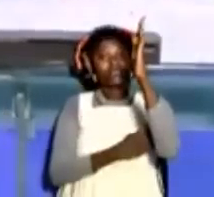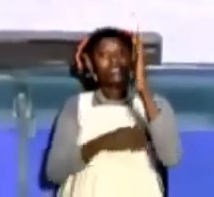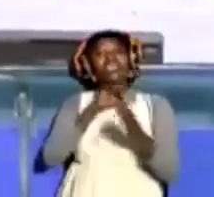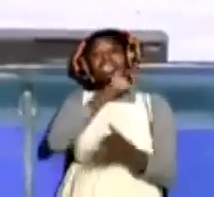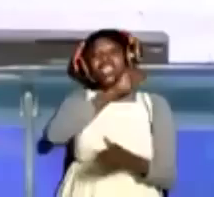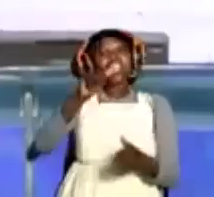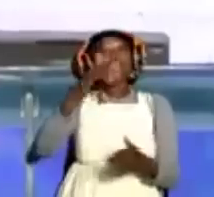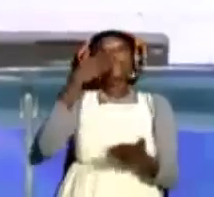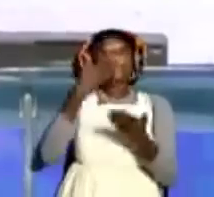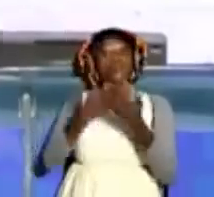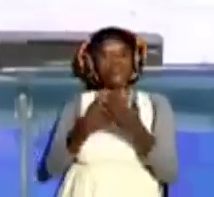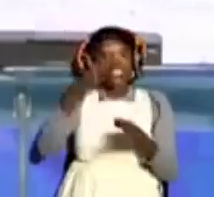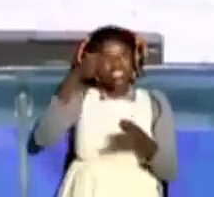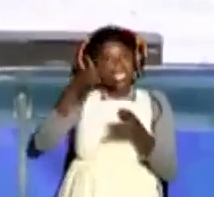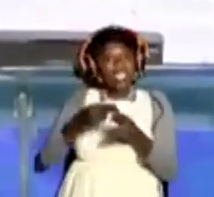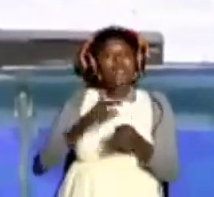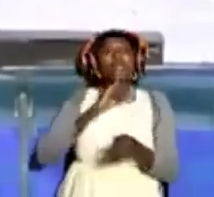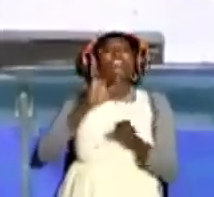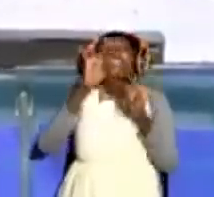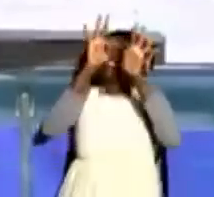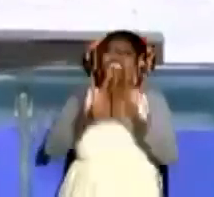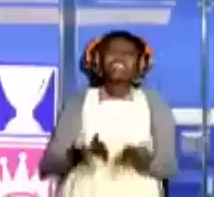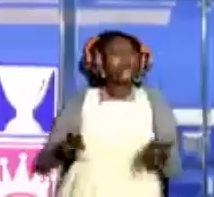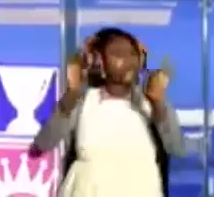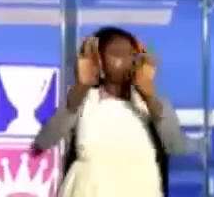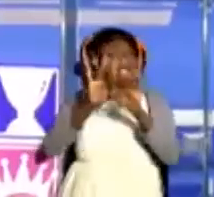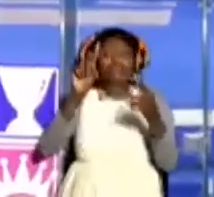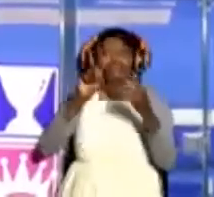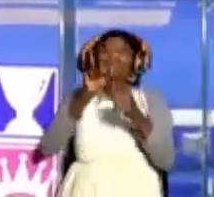a good name is more important to you.